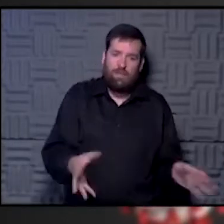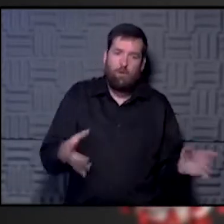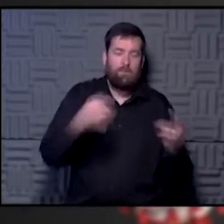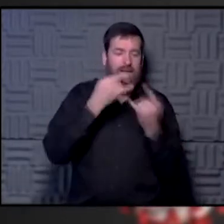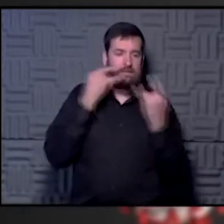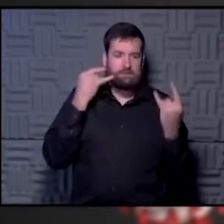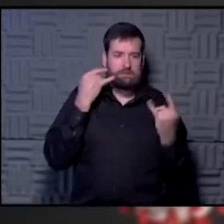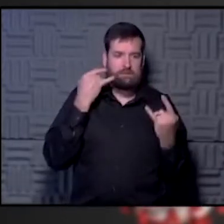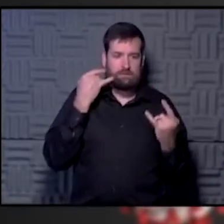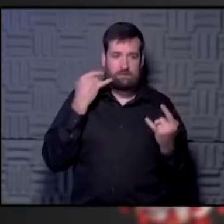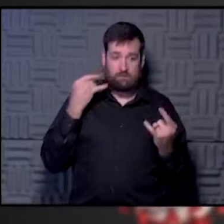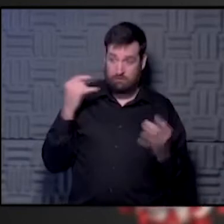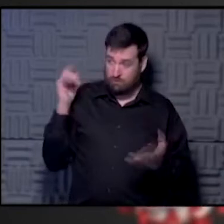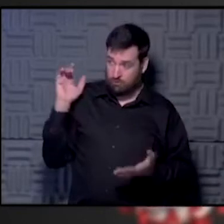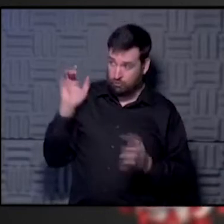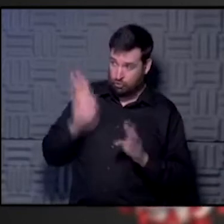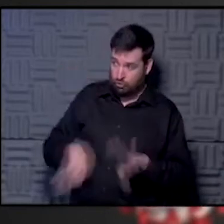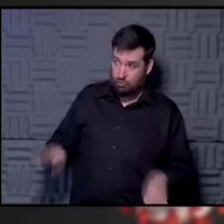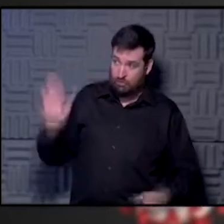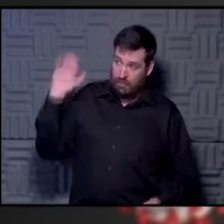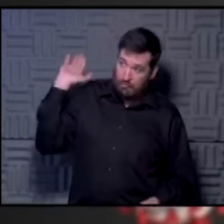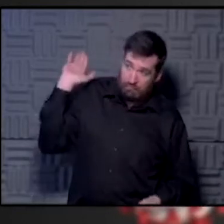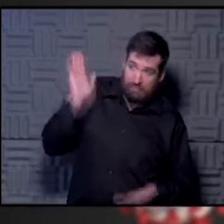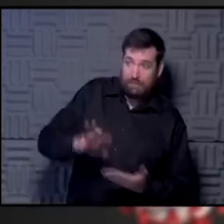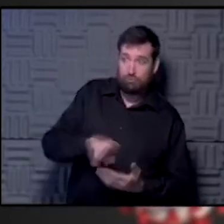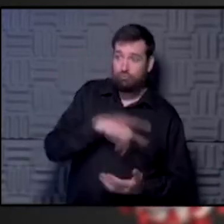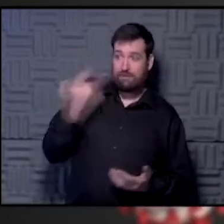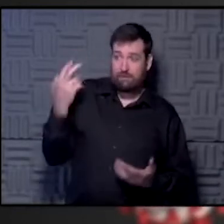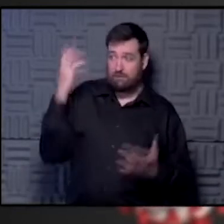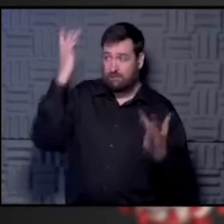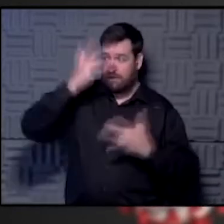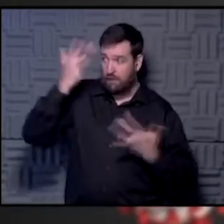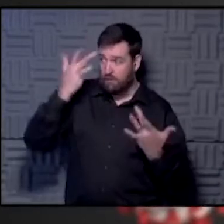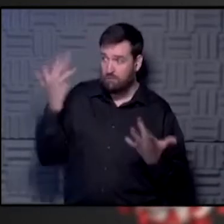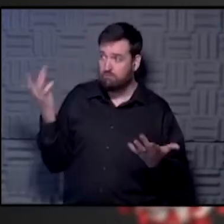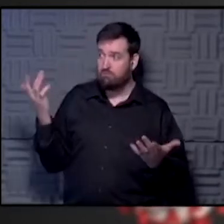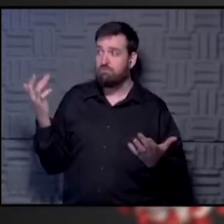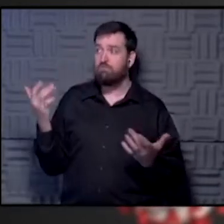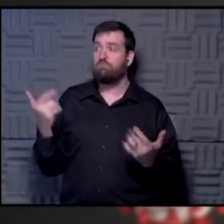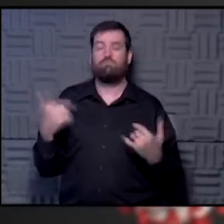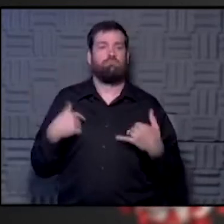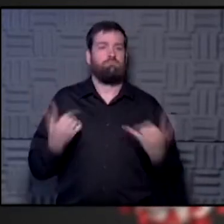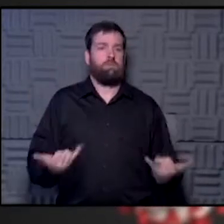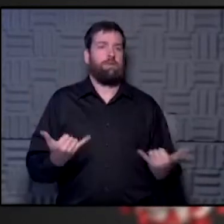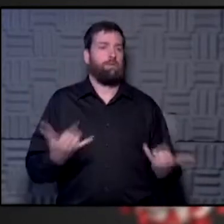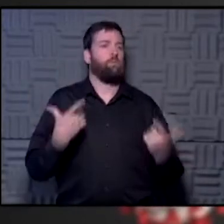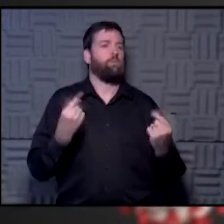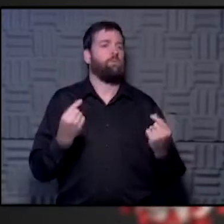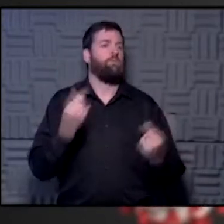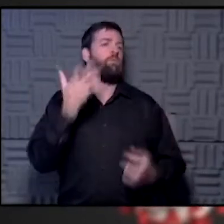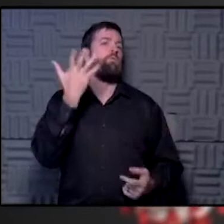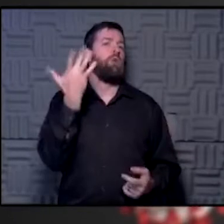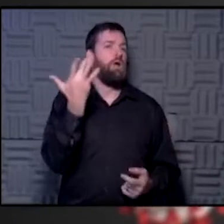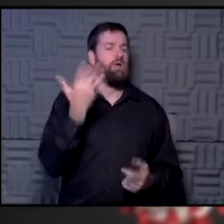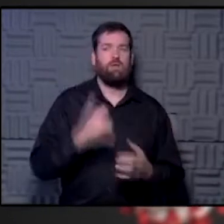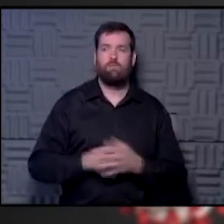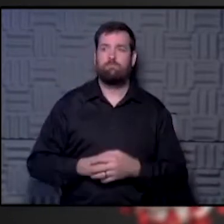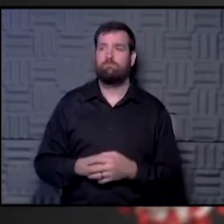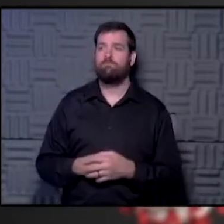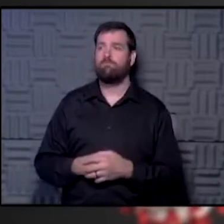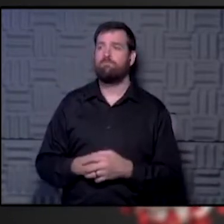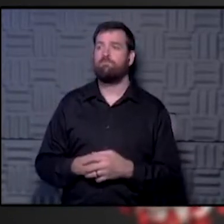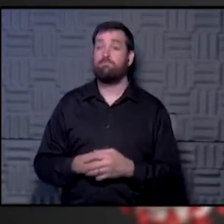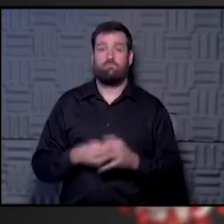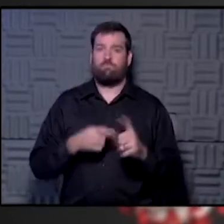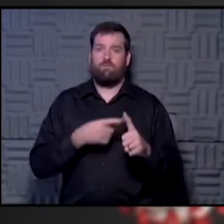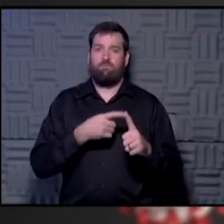masks? Are children less likely to get sick? So why don't we address what we're doing here and why? Yeah, well,